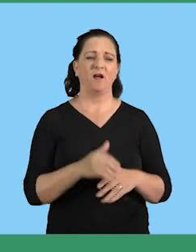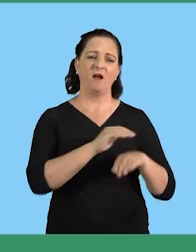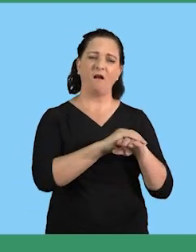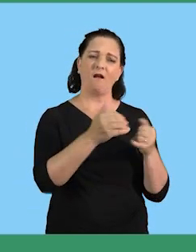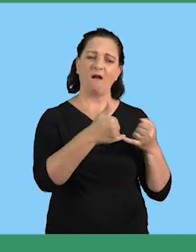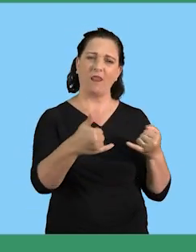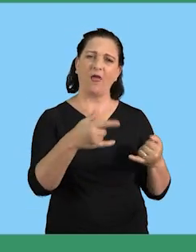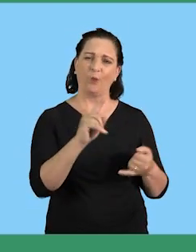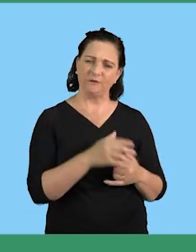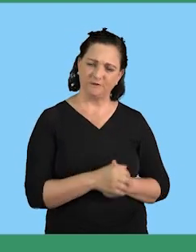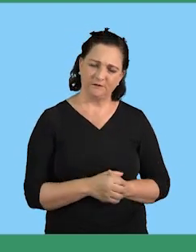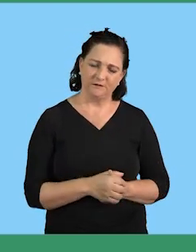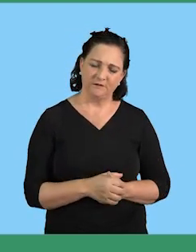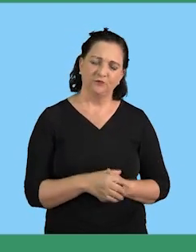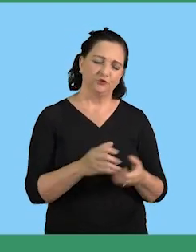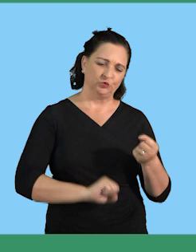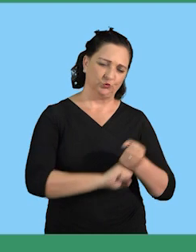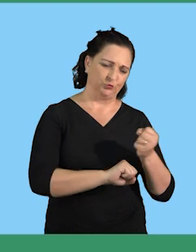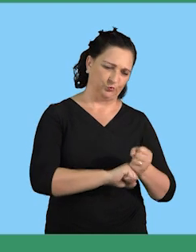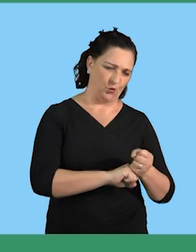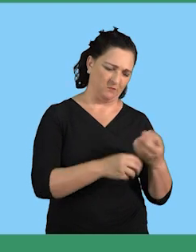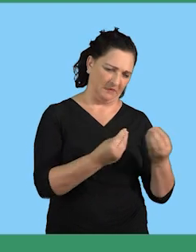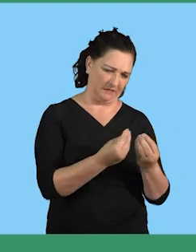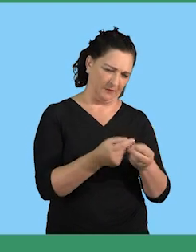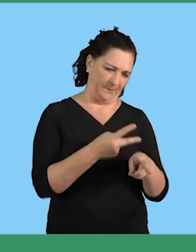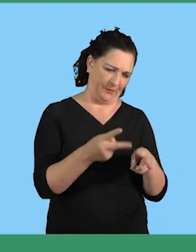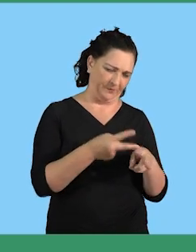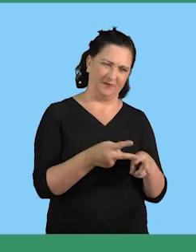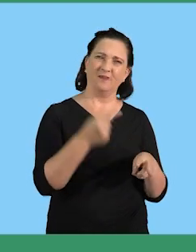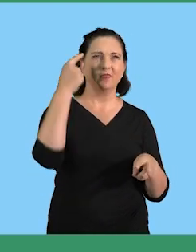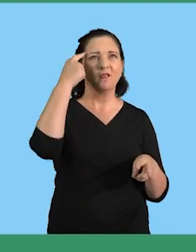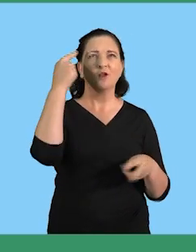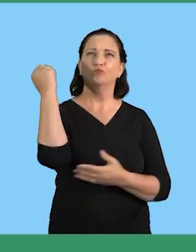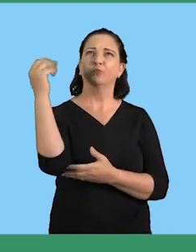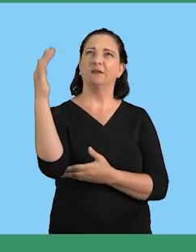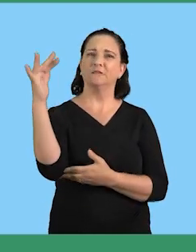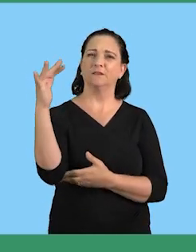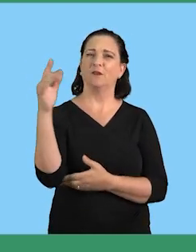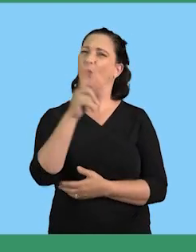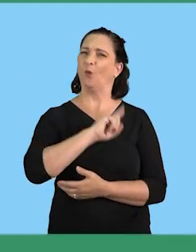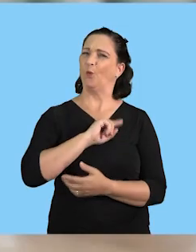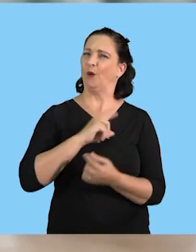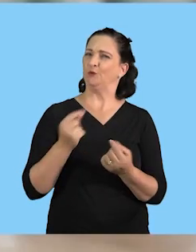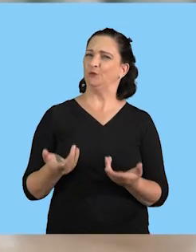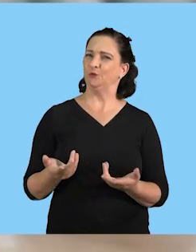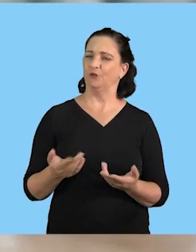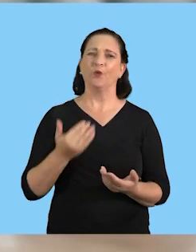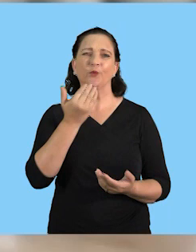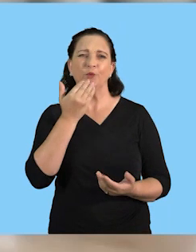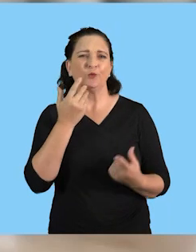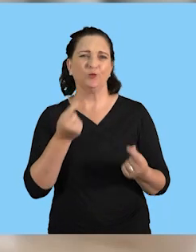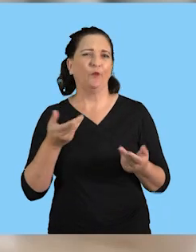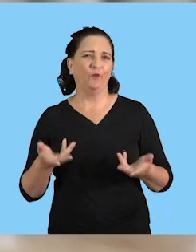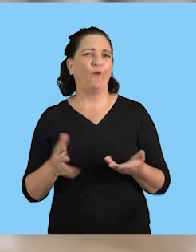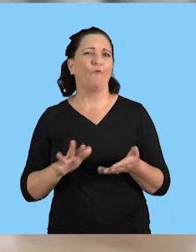guidelines on how to prepare for support materials for a presentation? You can ask yourself, why are we doing a presentation? Who are we doing a